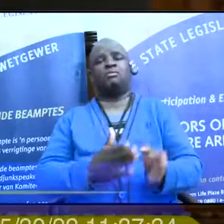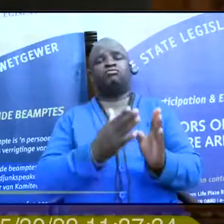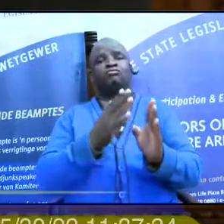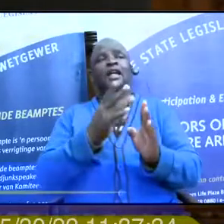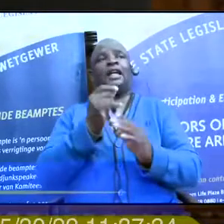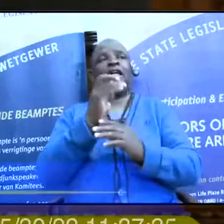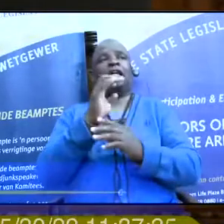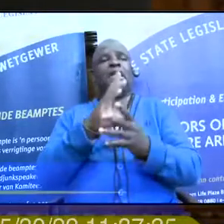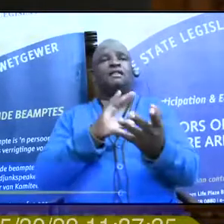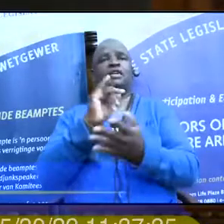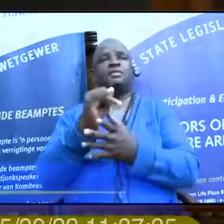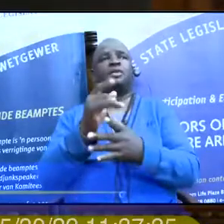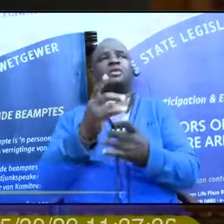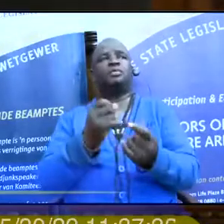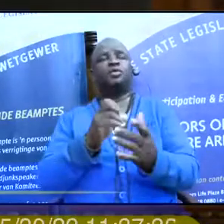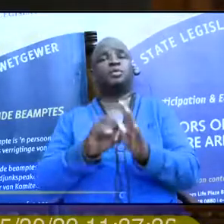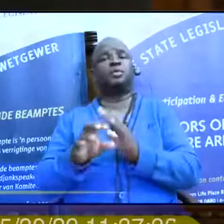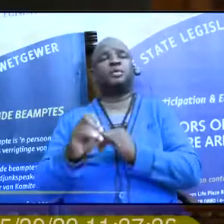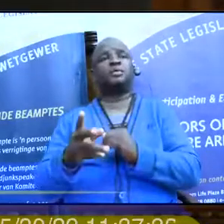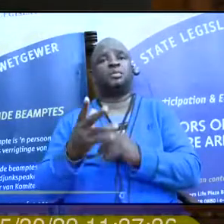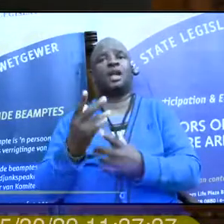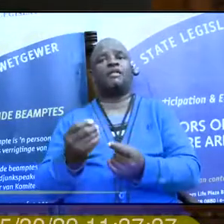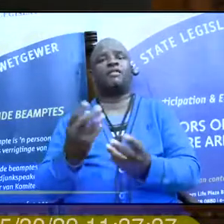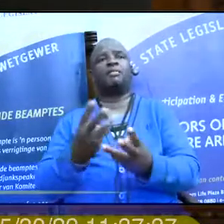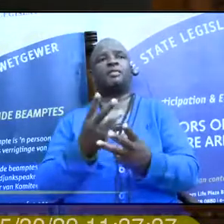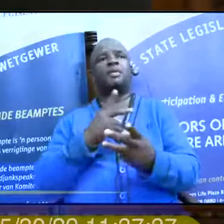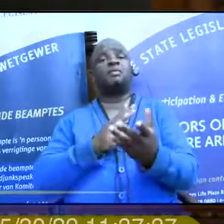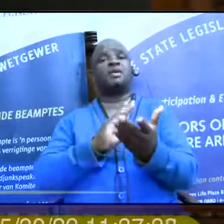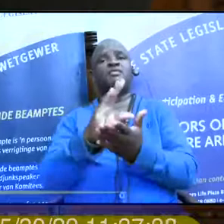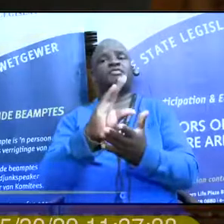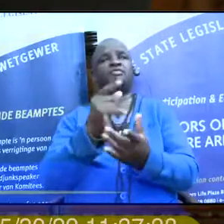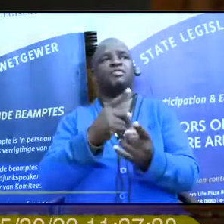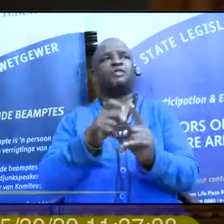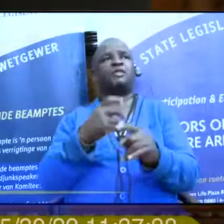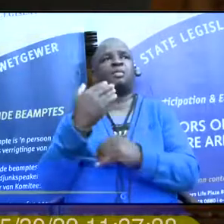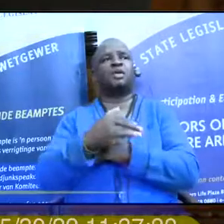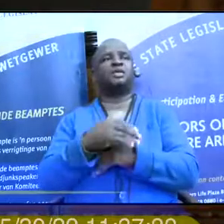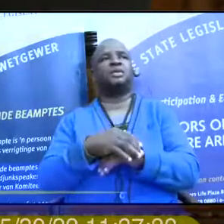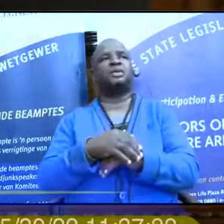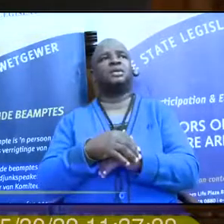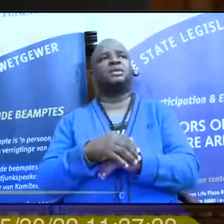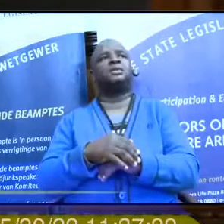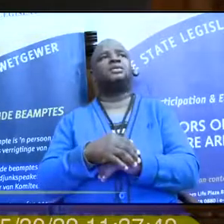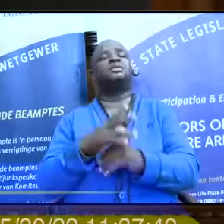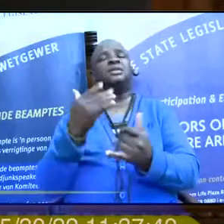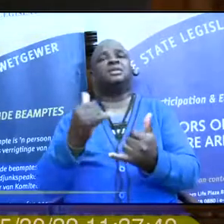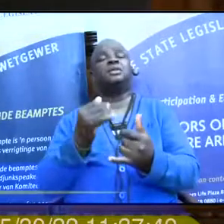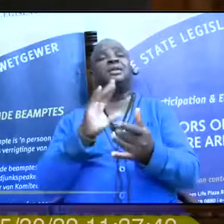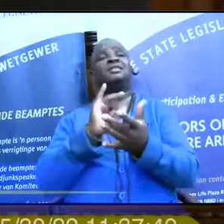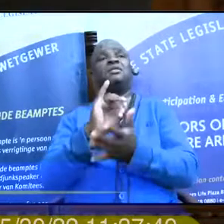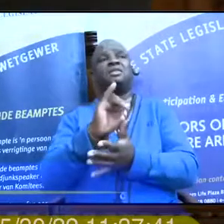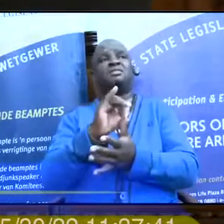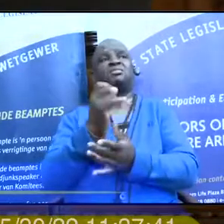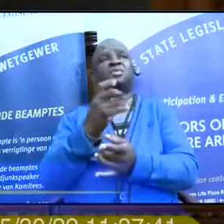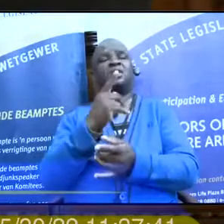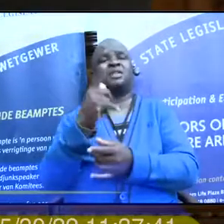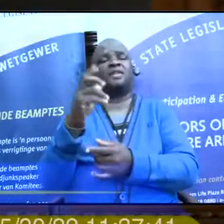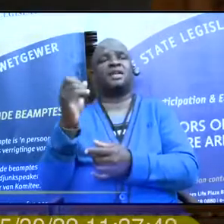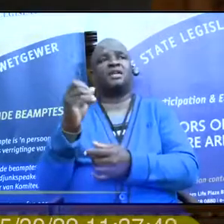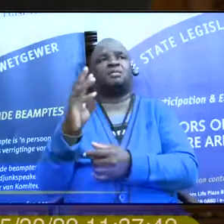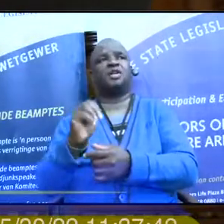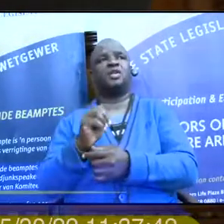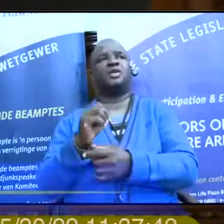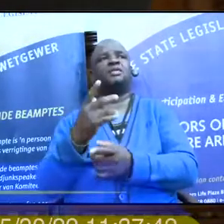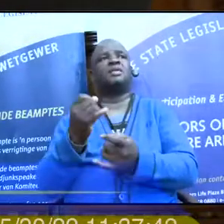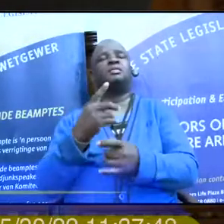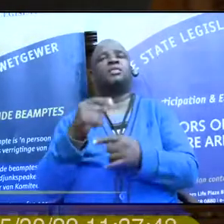that we do have investors in in this province we look at mine the most recent investors is the 700 million investment